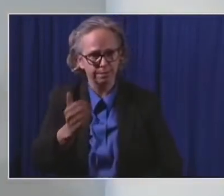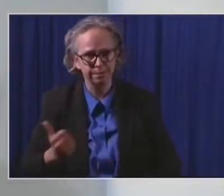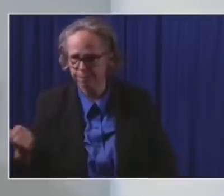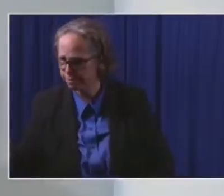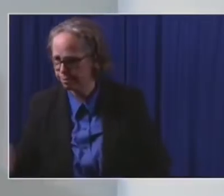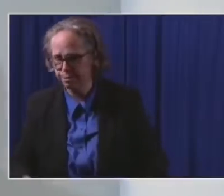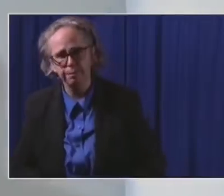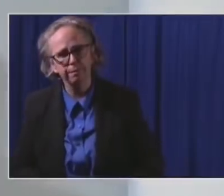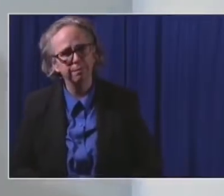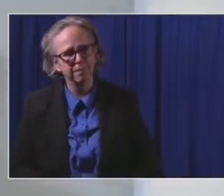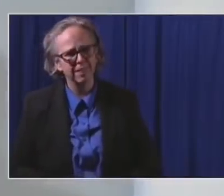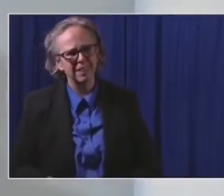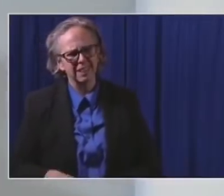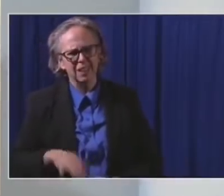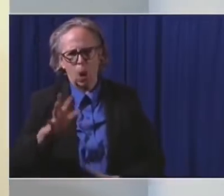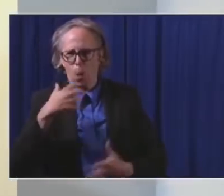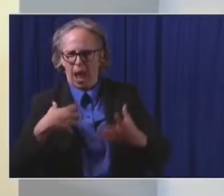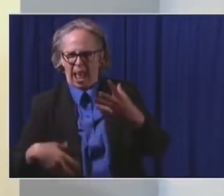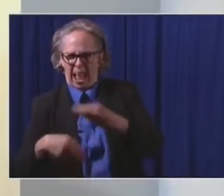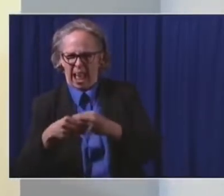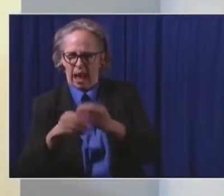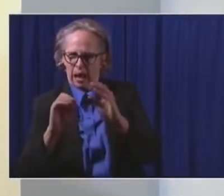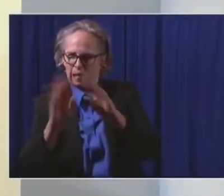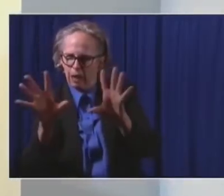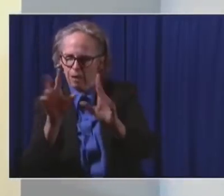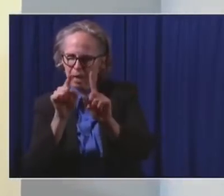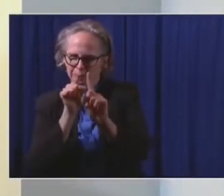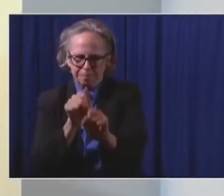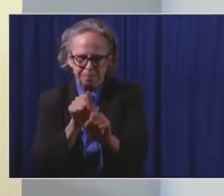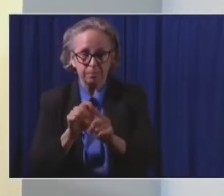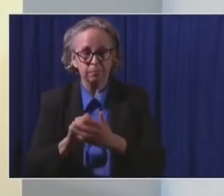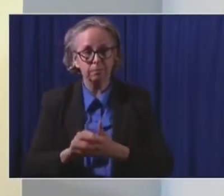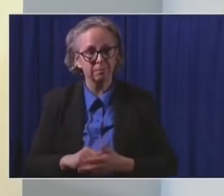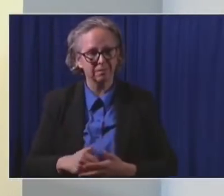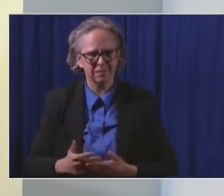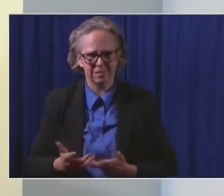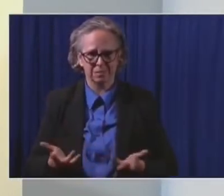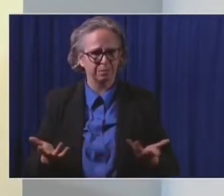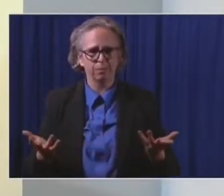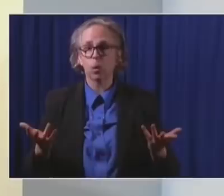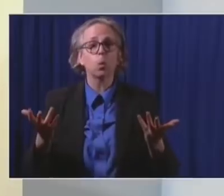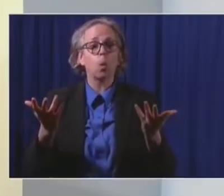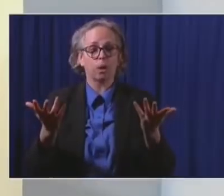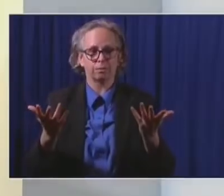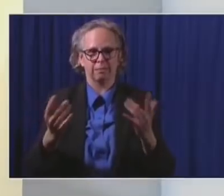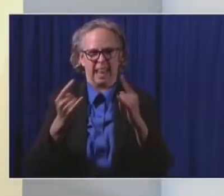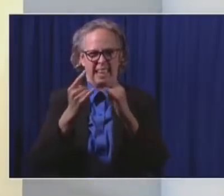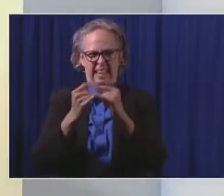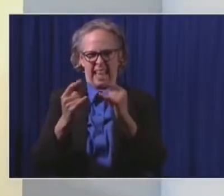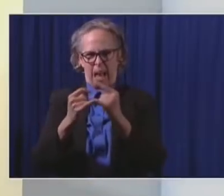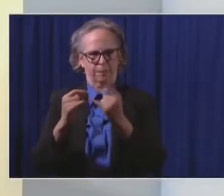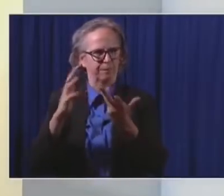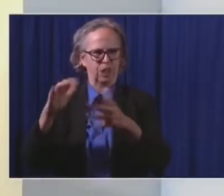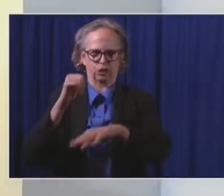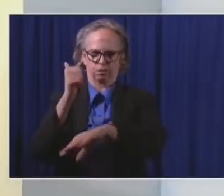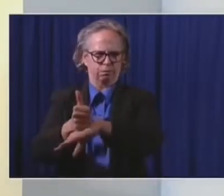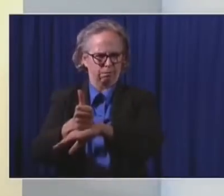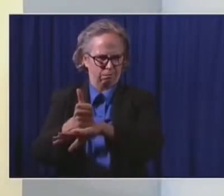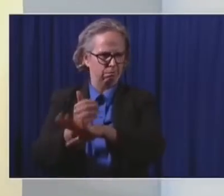fall looks like and what our winter looks like. John? Just to clear up a little bit on